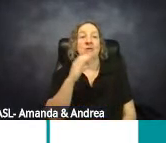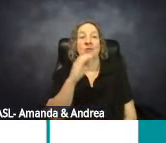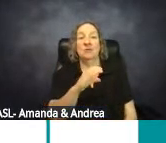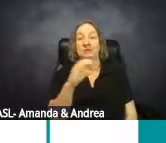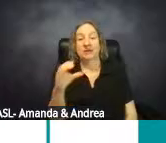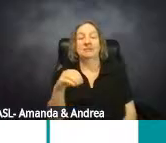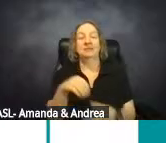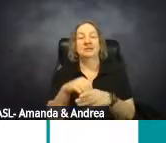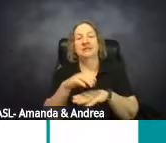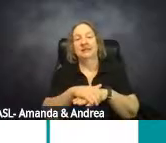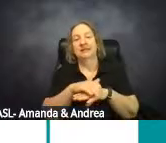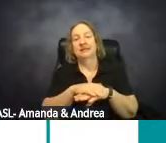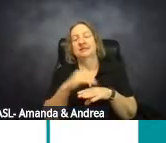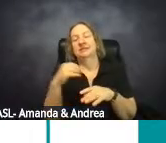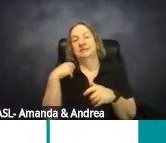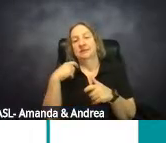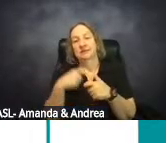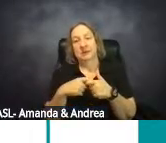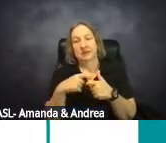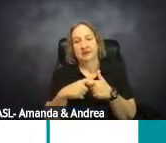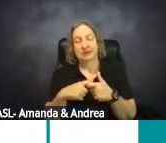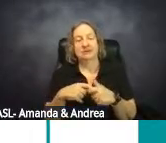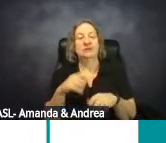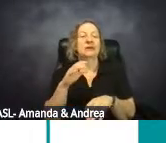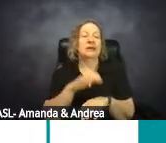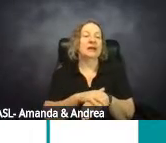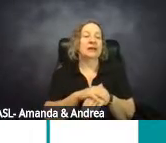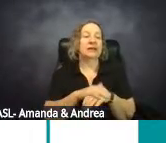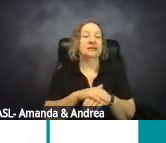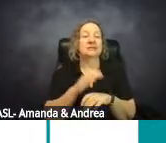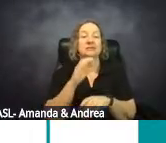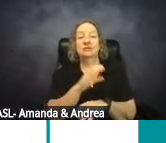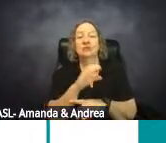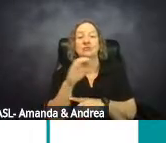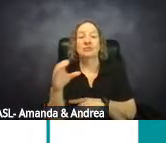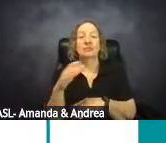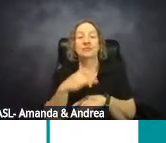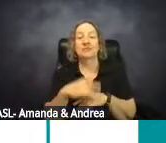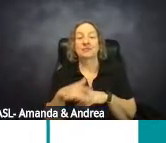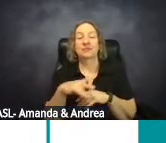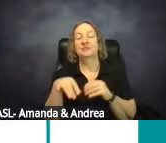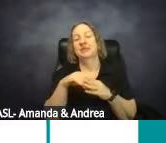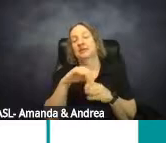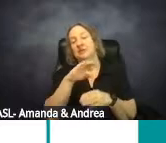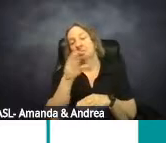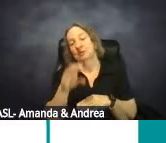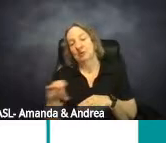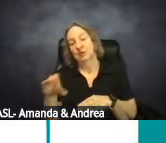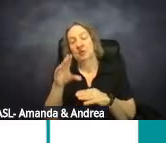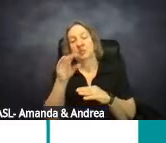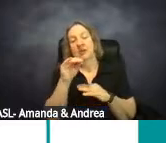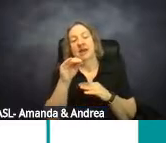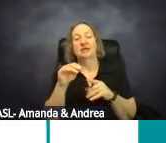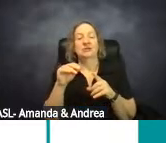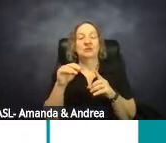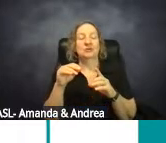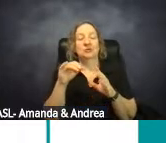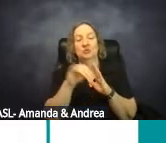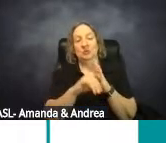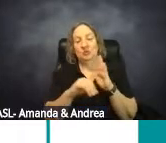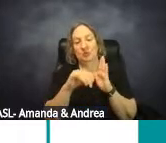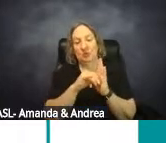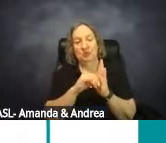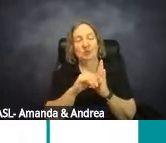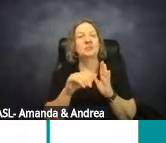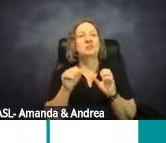in English and in Spanish. English closed captions are available within Zoom and YouTube. Users can follow